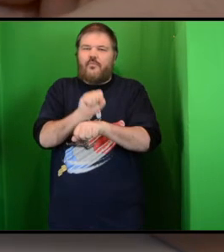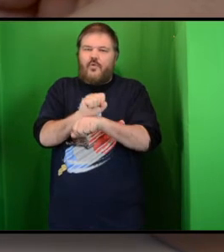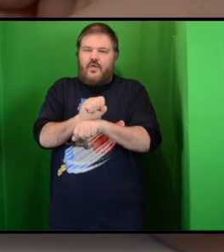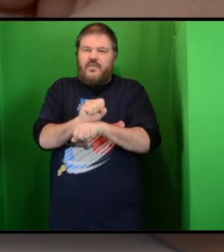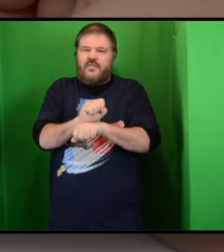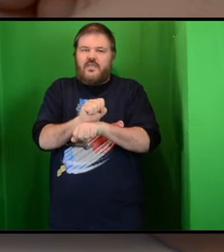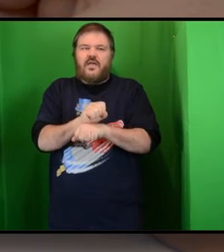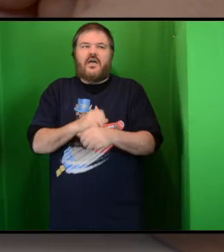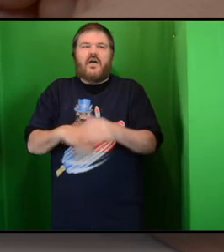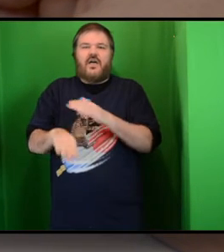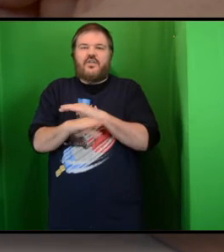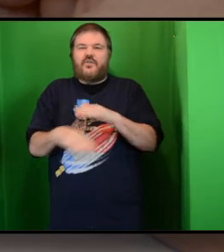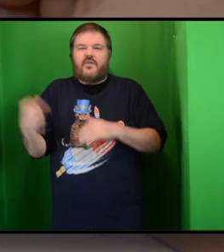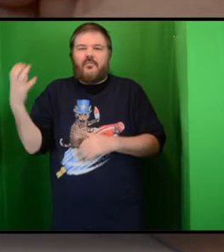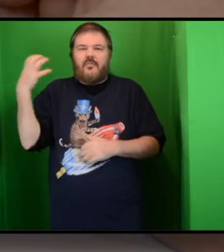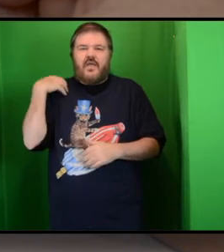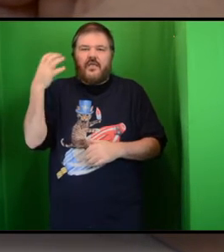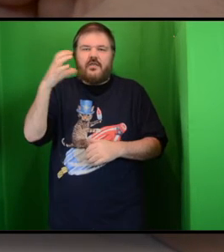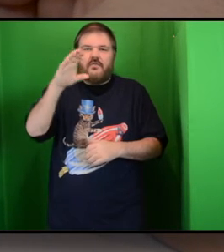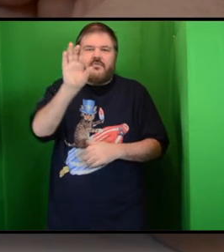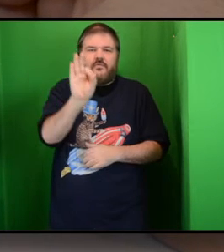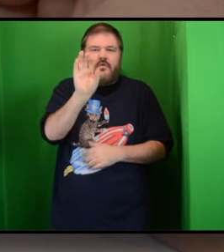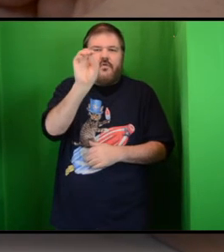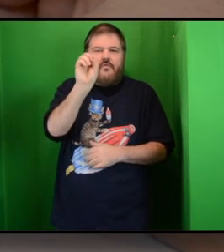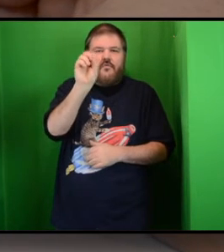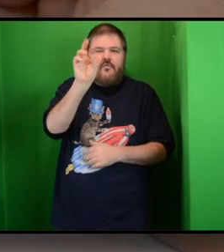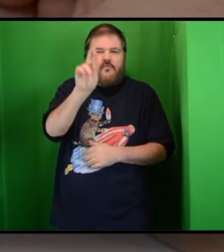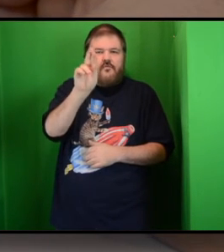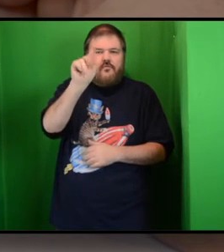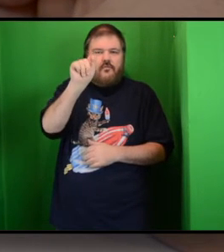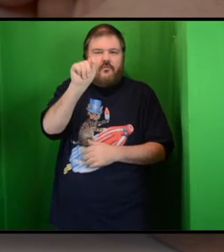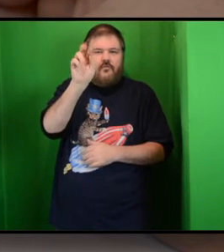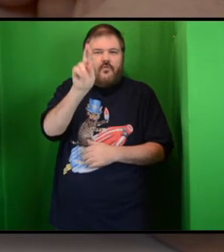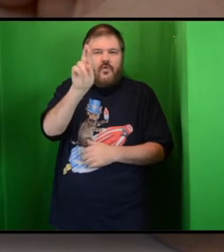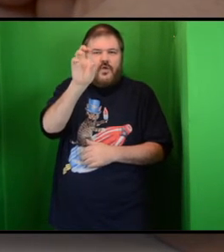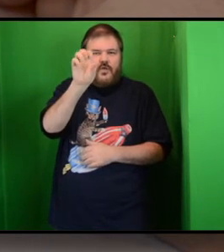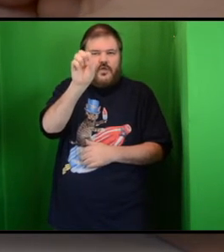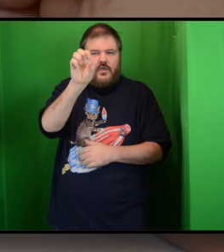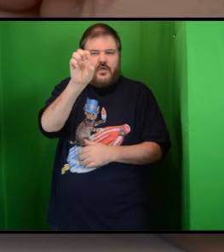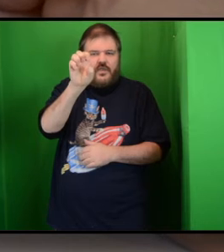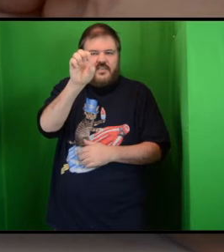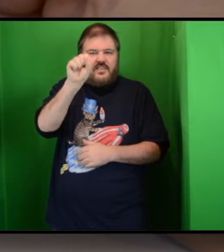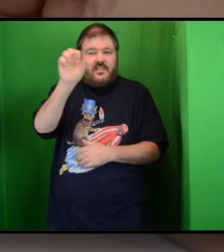remember. And actually, each one of the